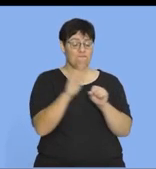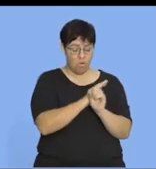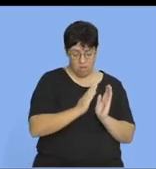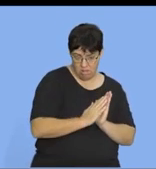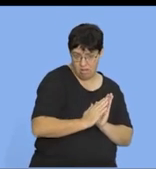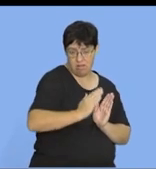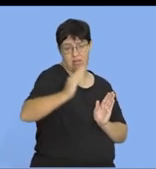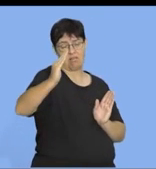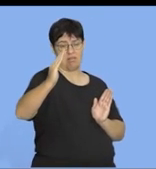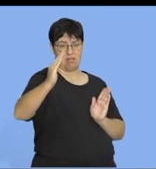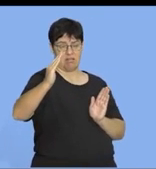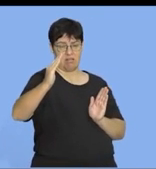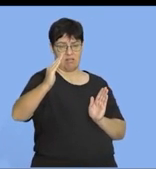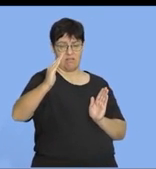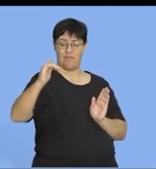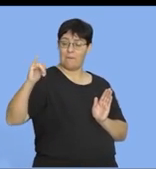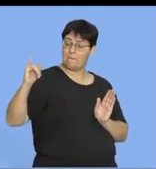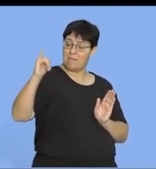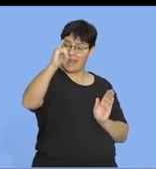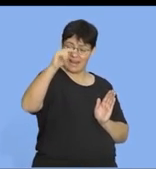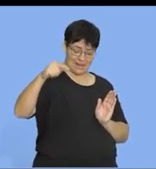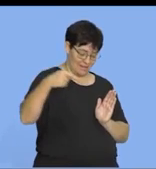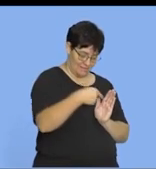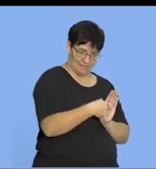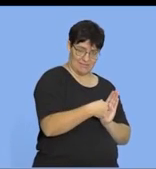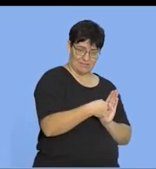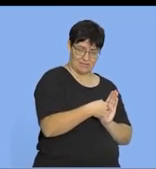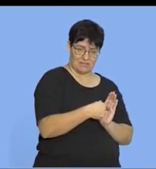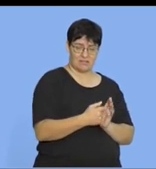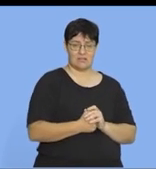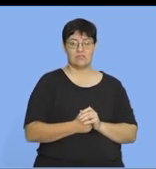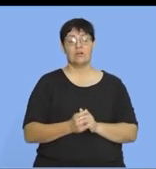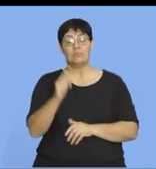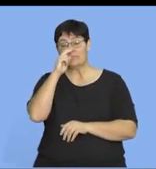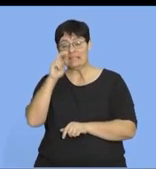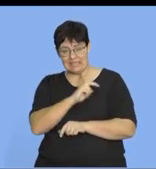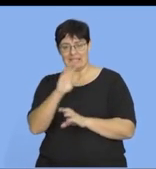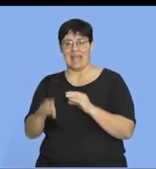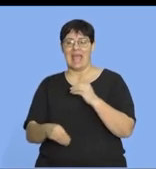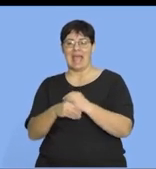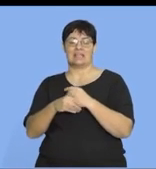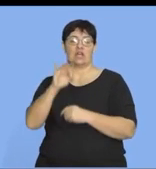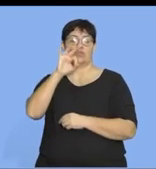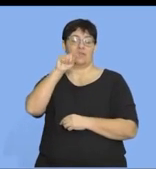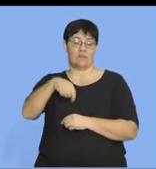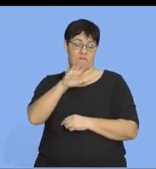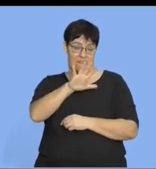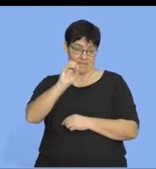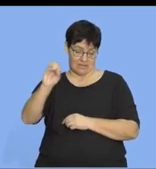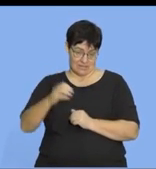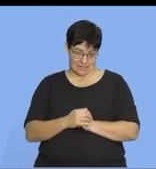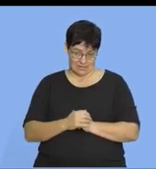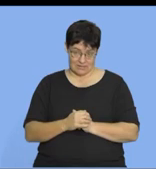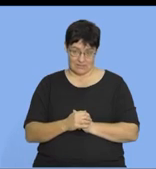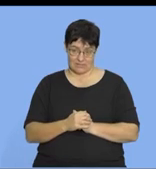the total distance for putting it into the equation. I'm going to need to add